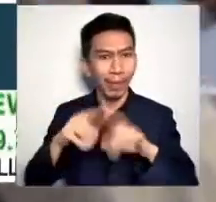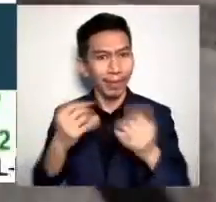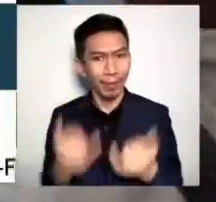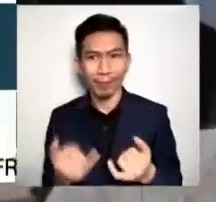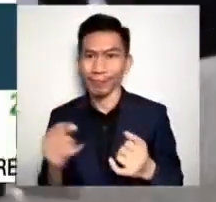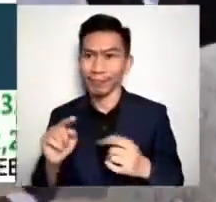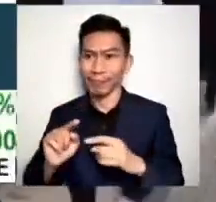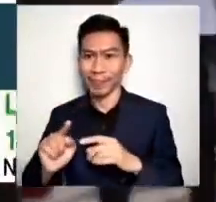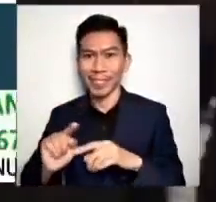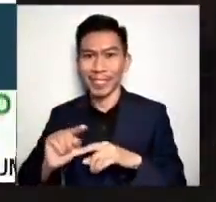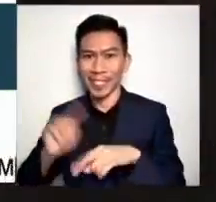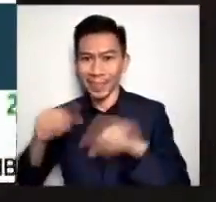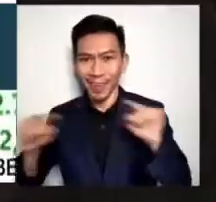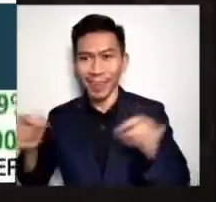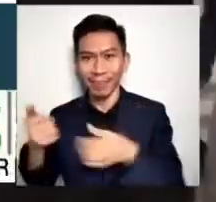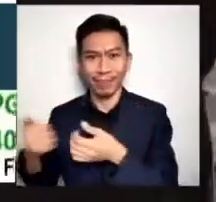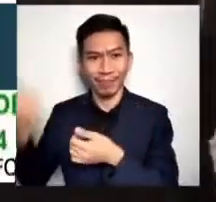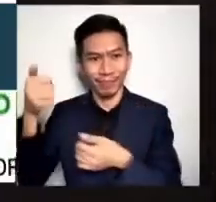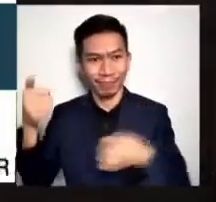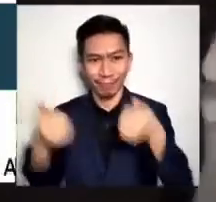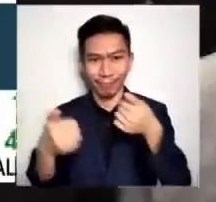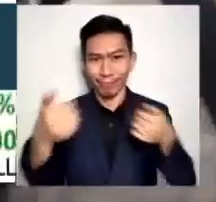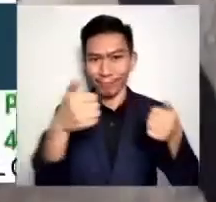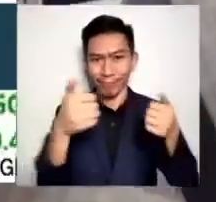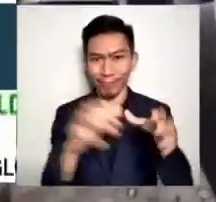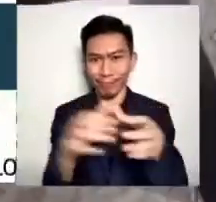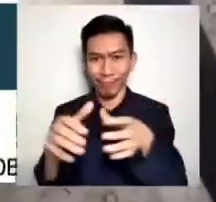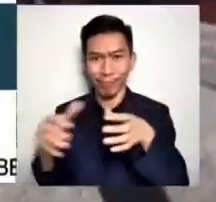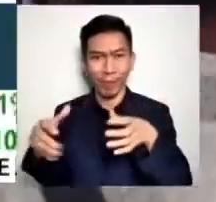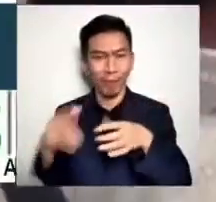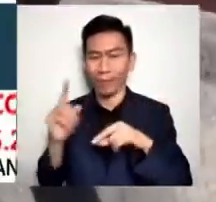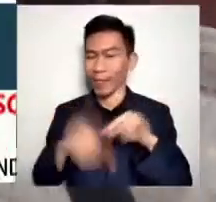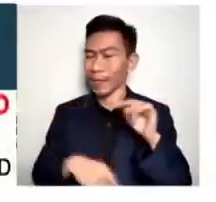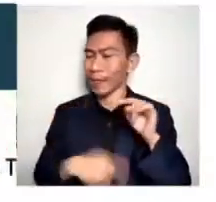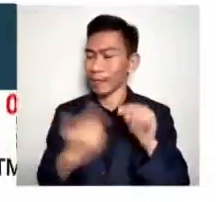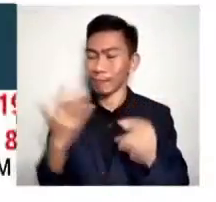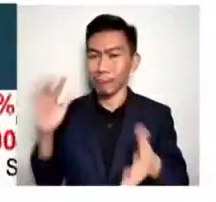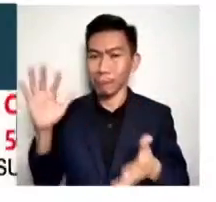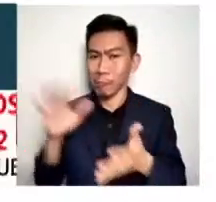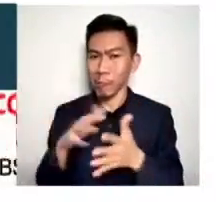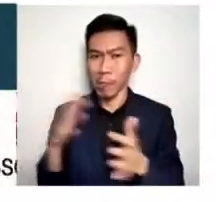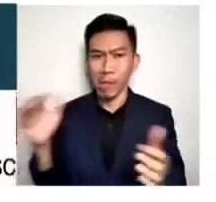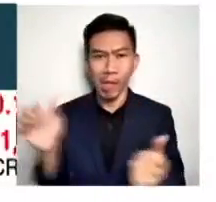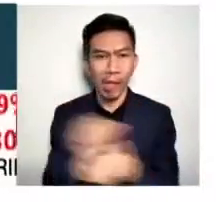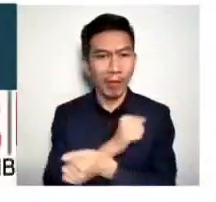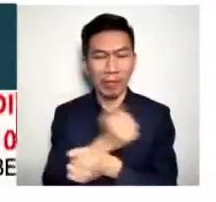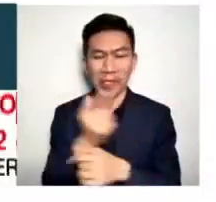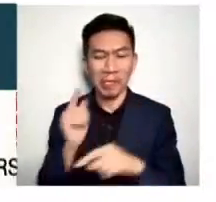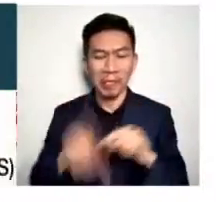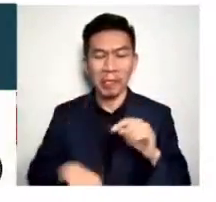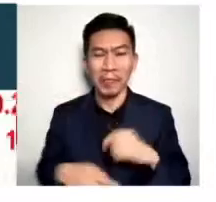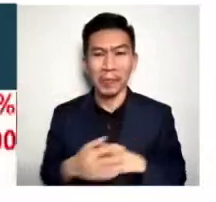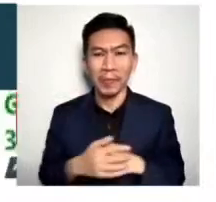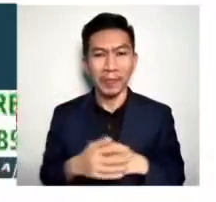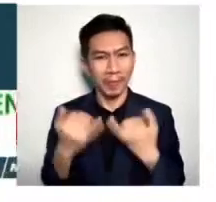won't easily be able to cut us off. As you correctly pointed out, this is what makes it powerful,